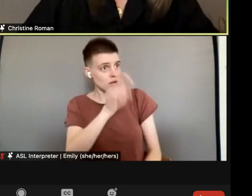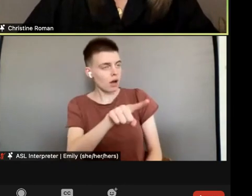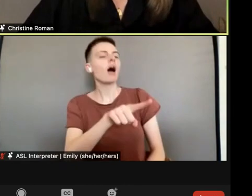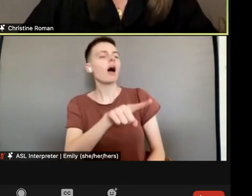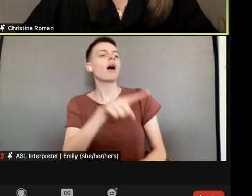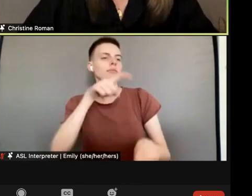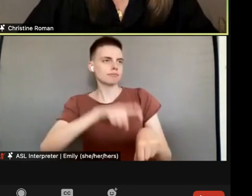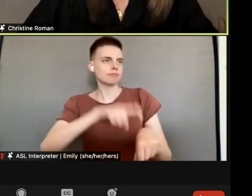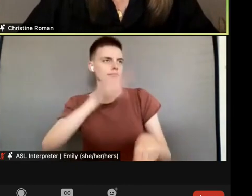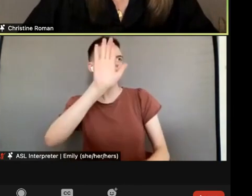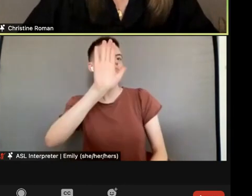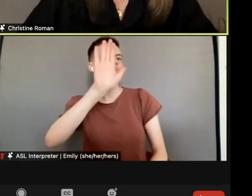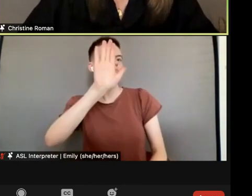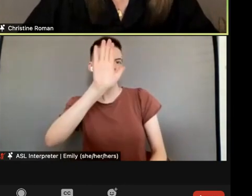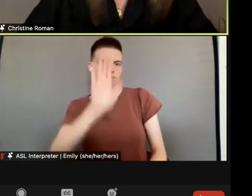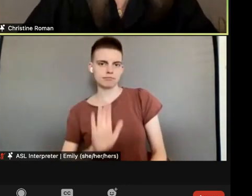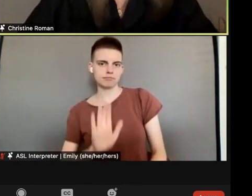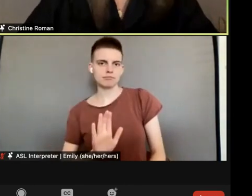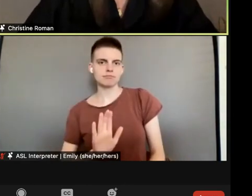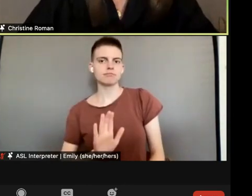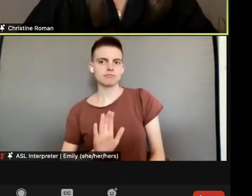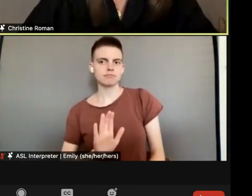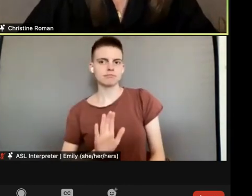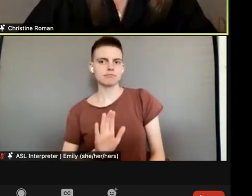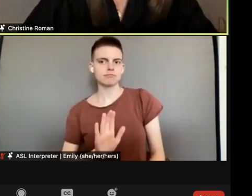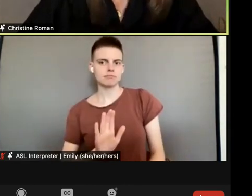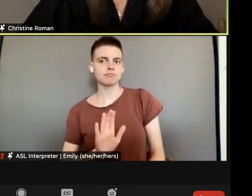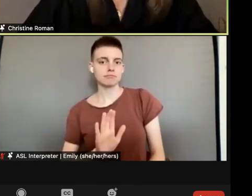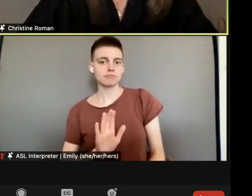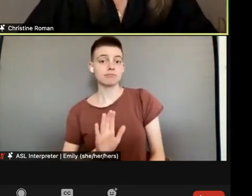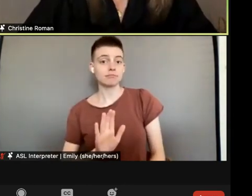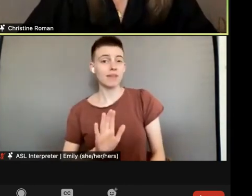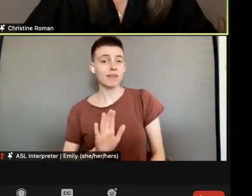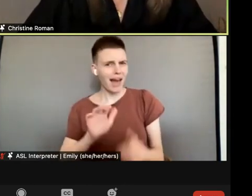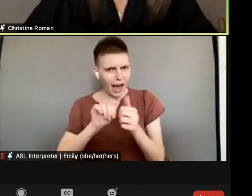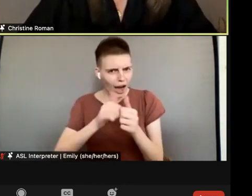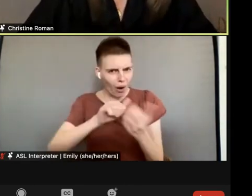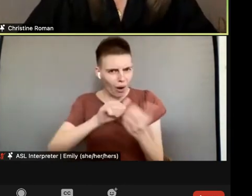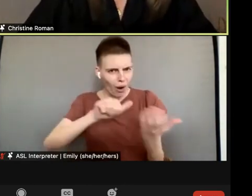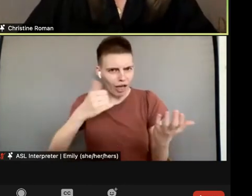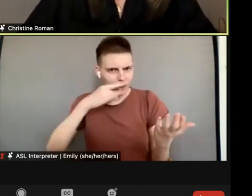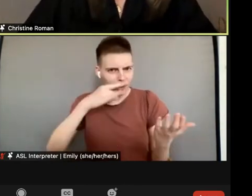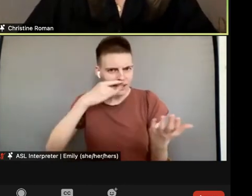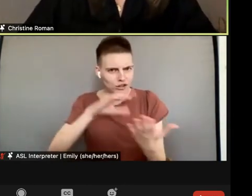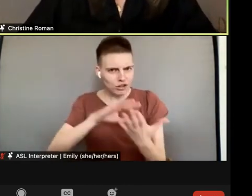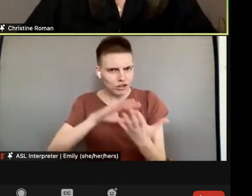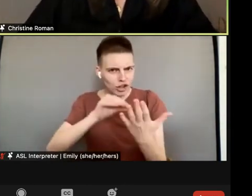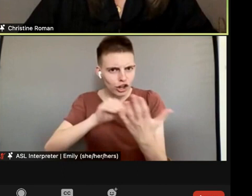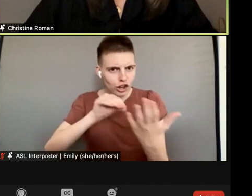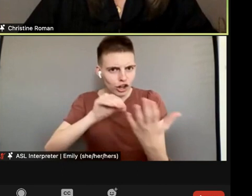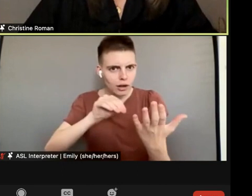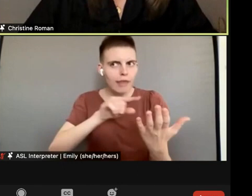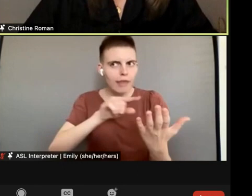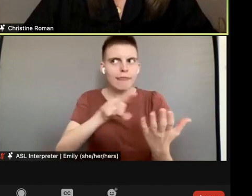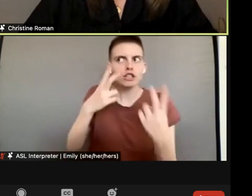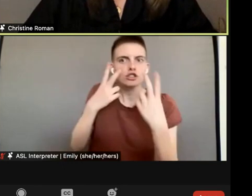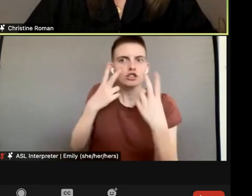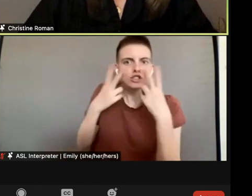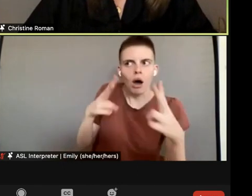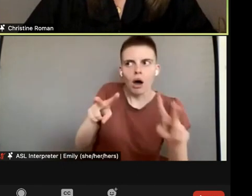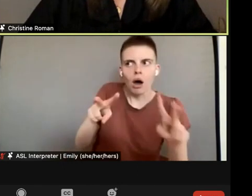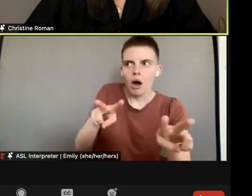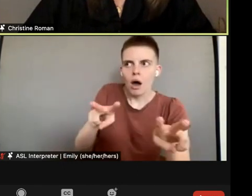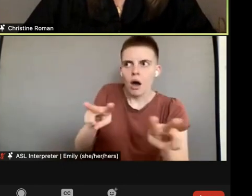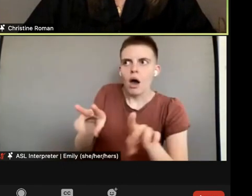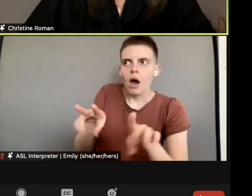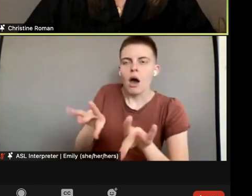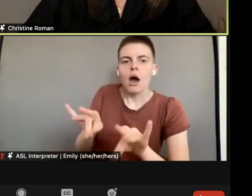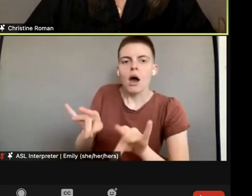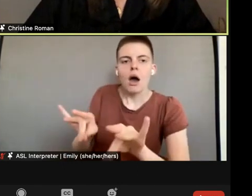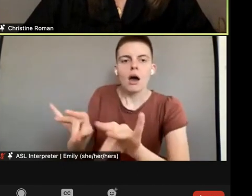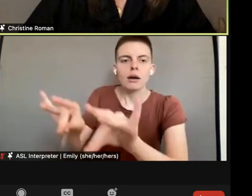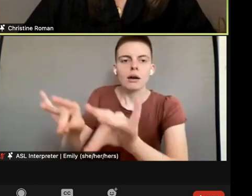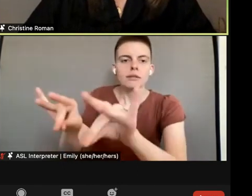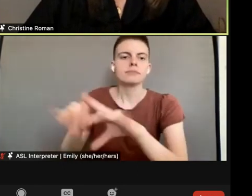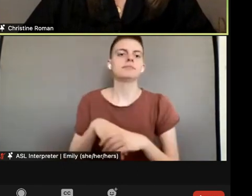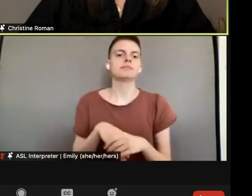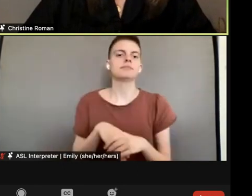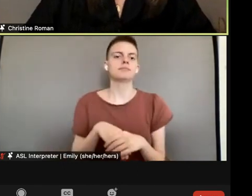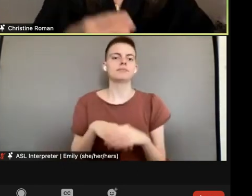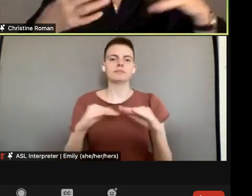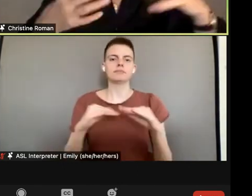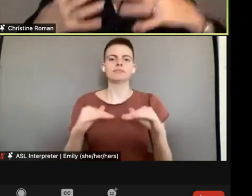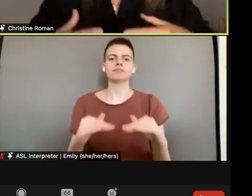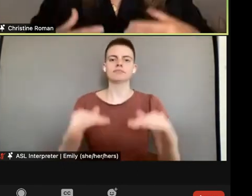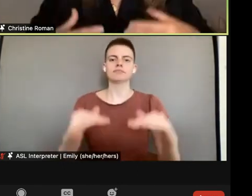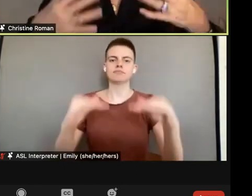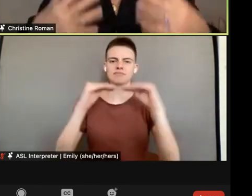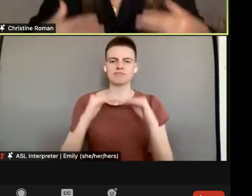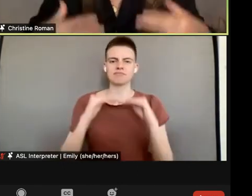down. Imitation taught all the other children. It's used by infants to elicit and begin turn taking.